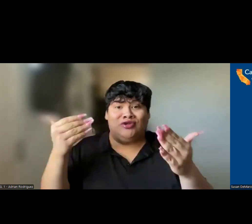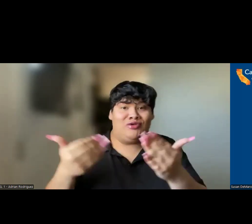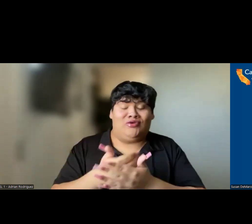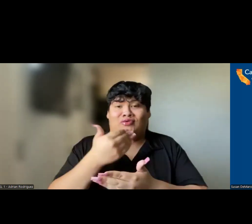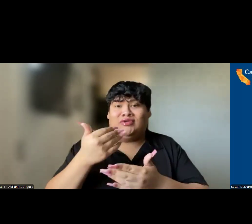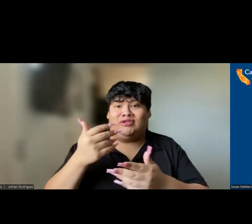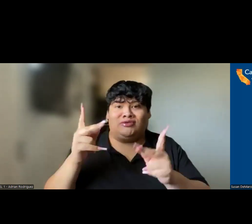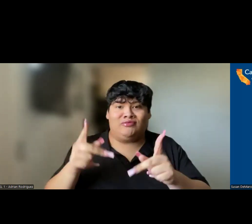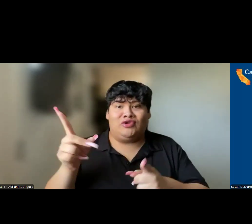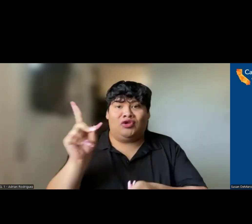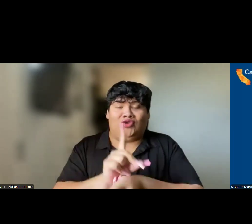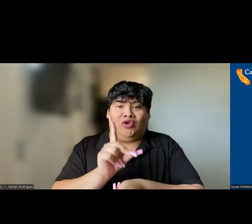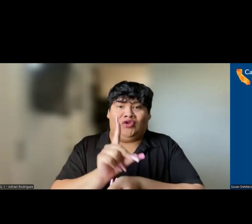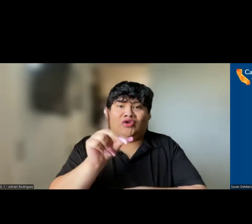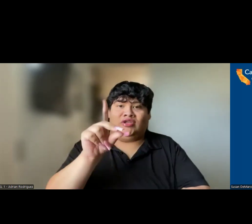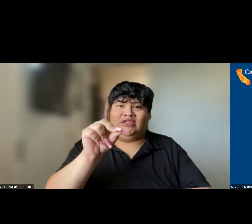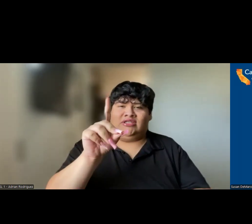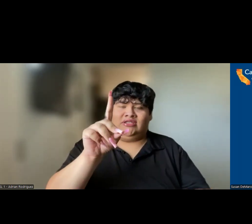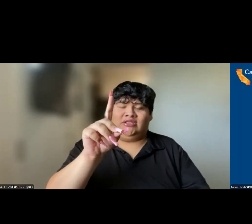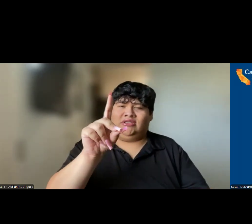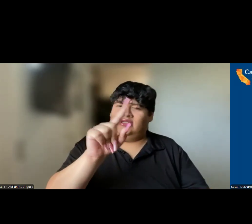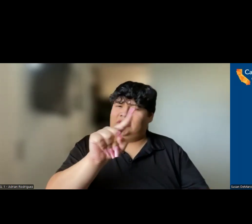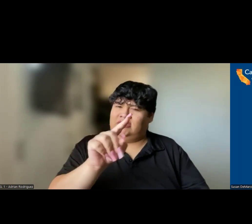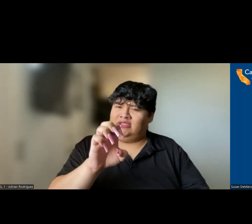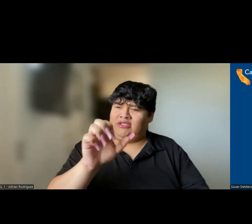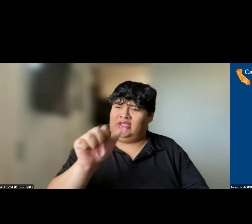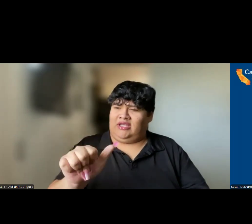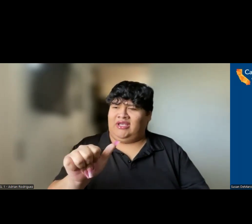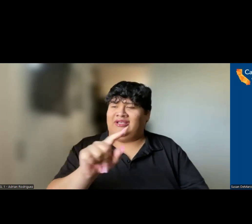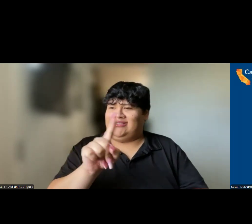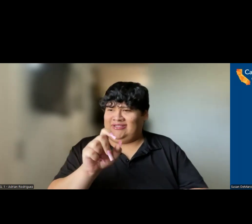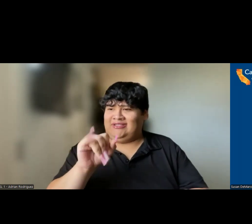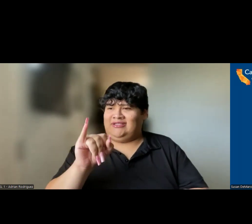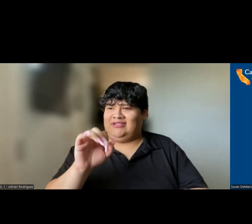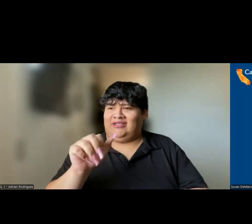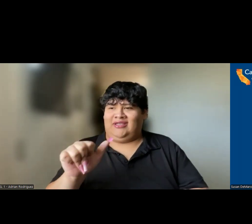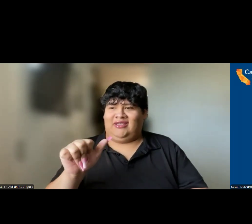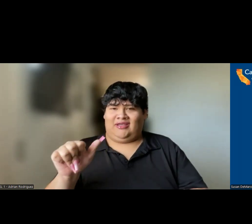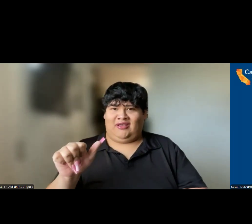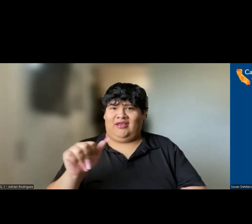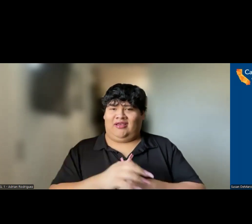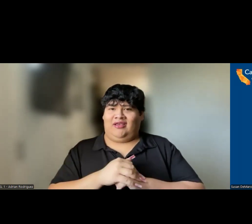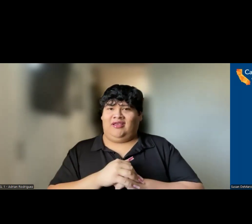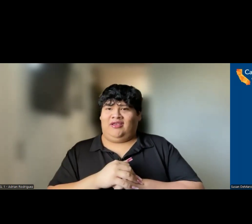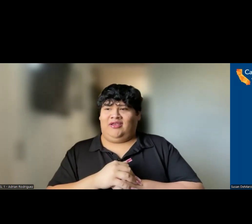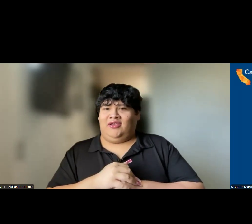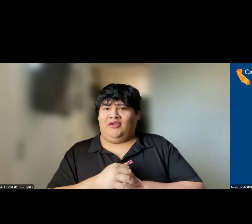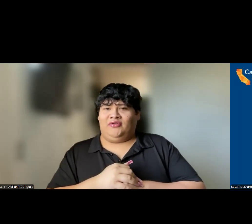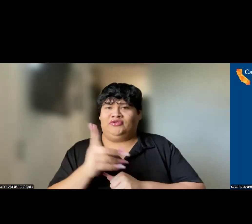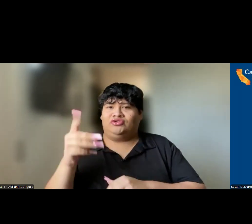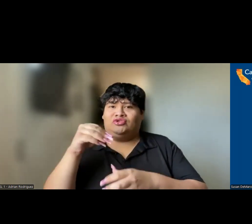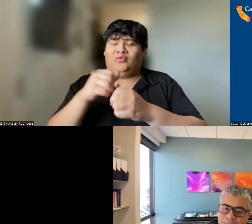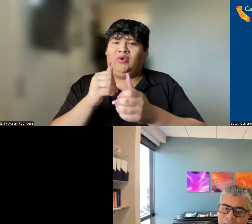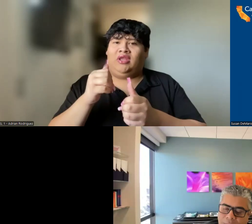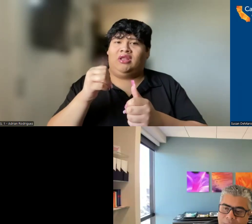addition, Dr. Zia Aga, who joins us today. Zia, welcome. Zia is with the Gary and Mary